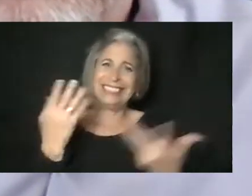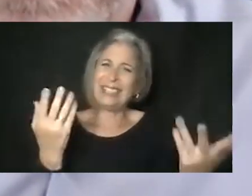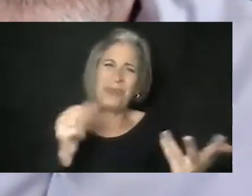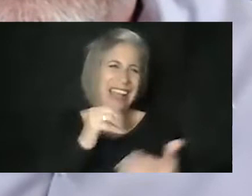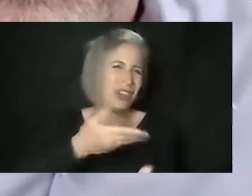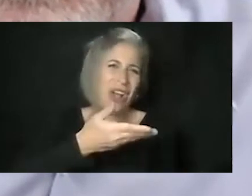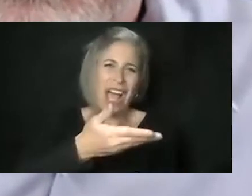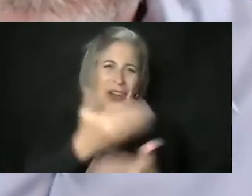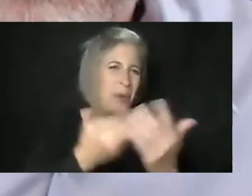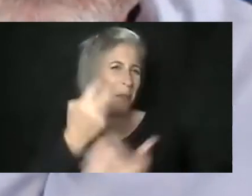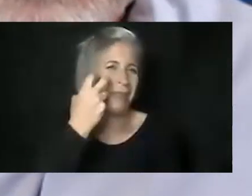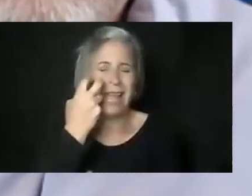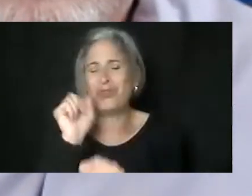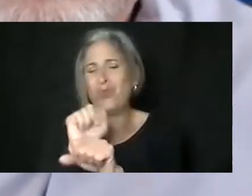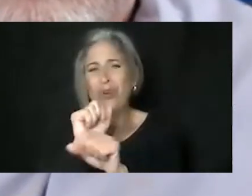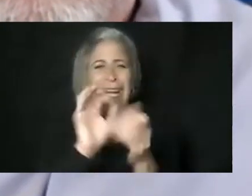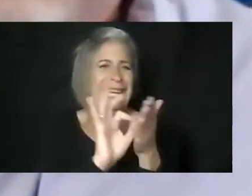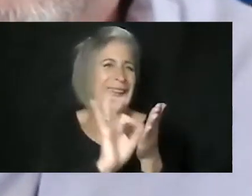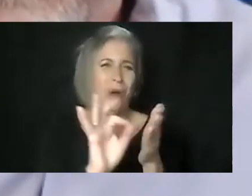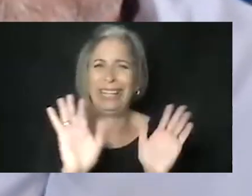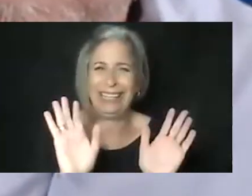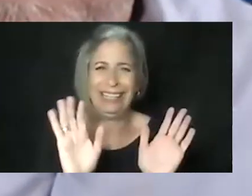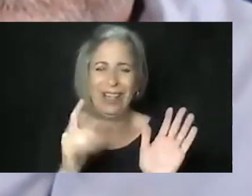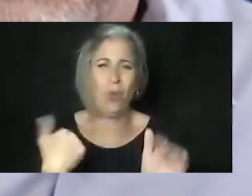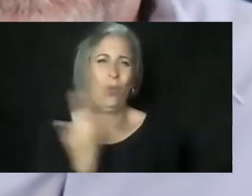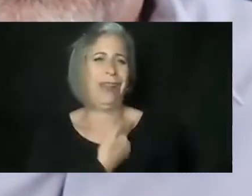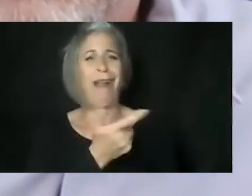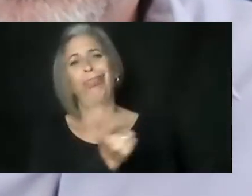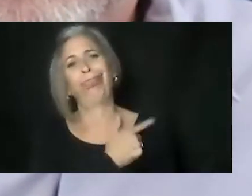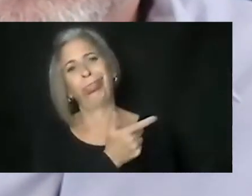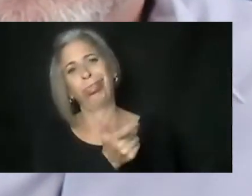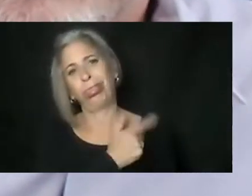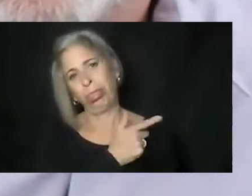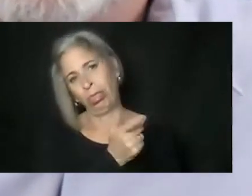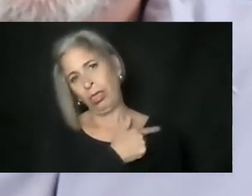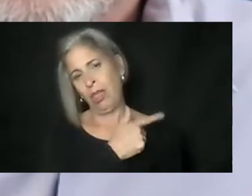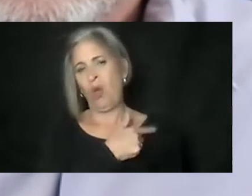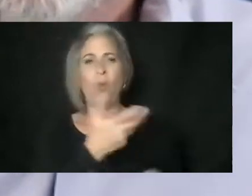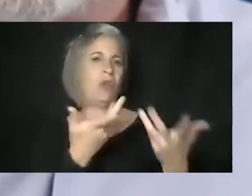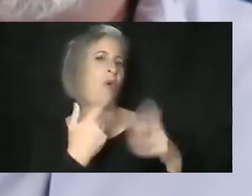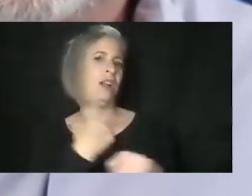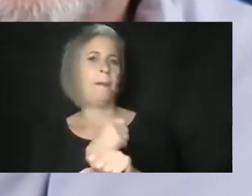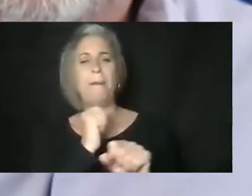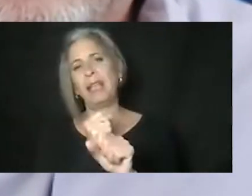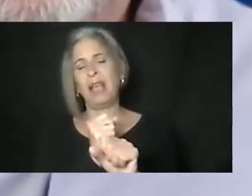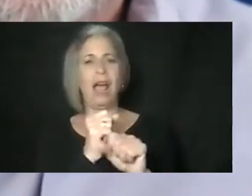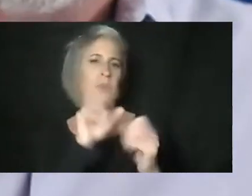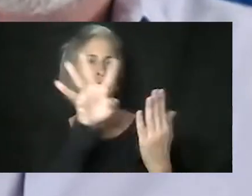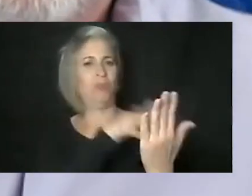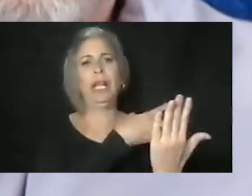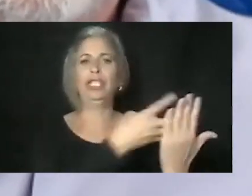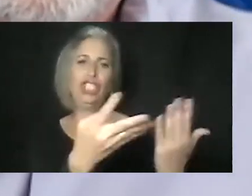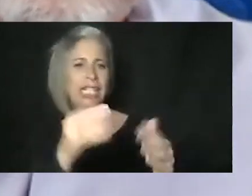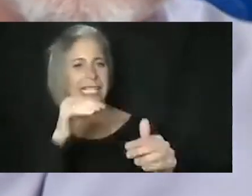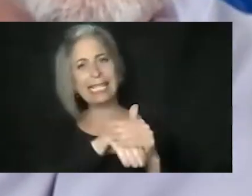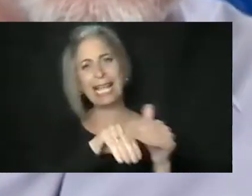anybody blind to work in our accounting because we're too lazy to make our spreadsheets accessible. And we're too lazy to